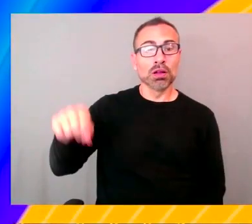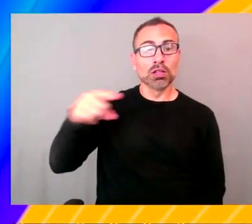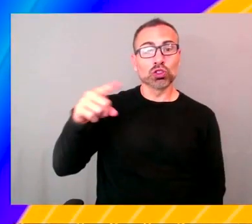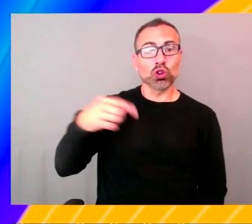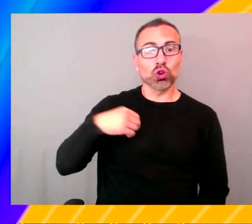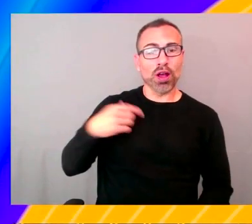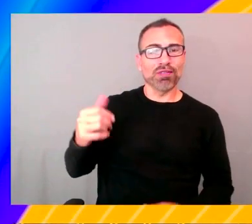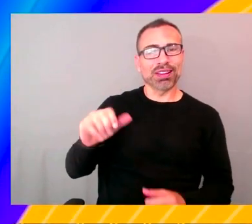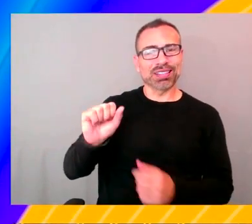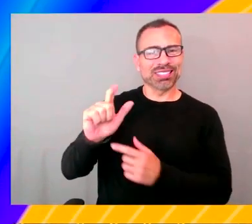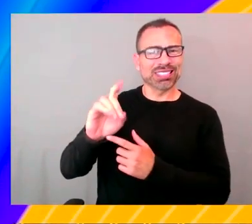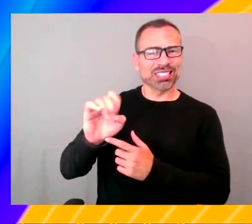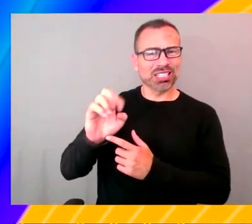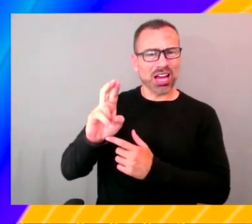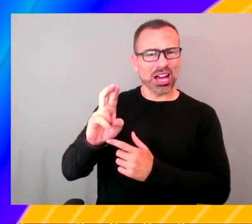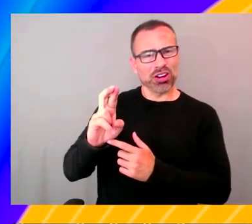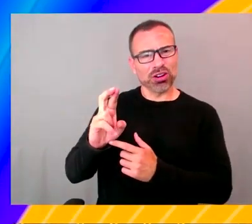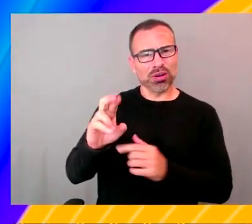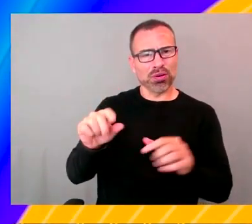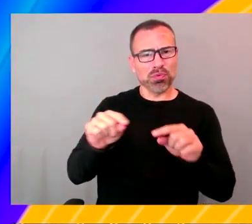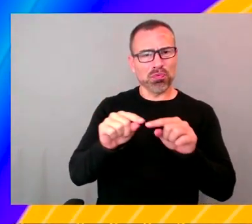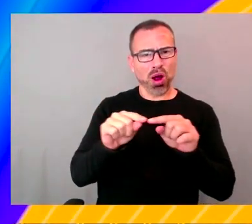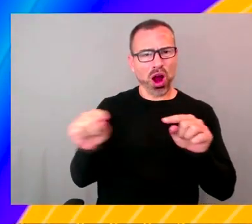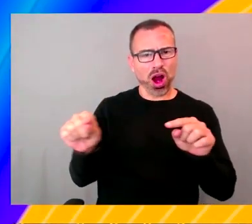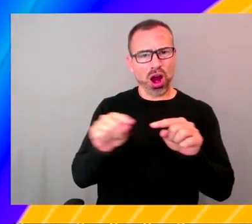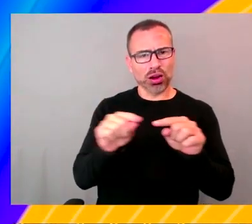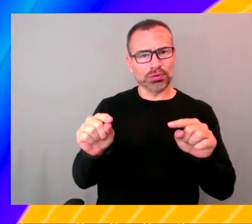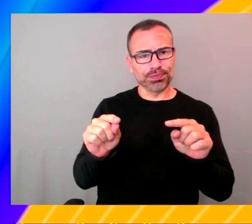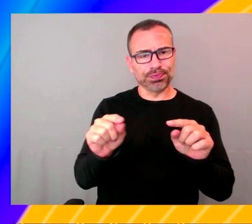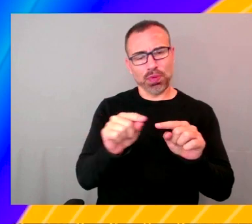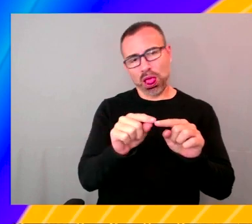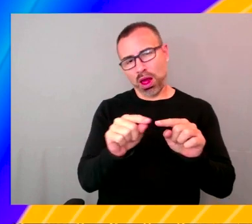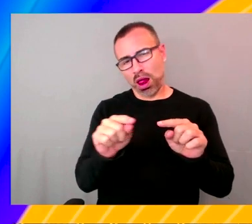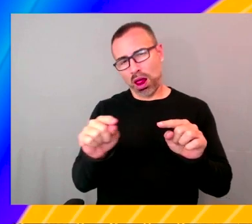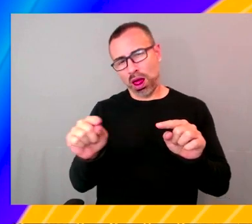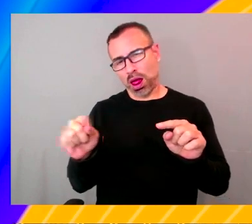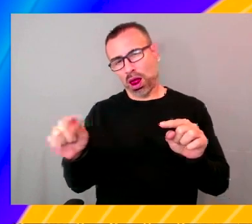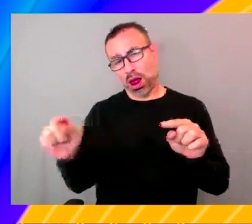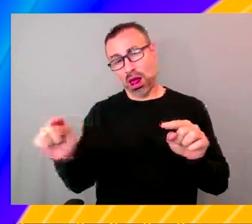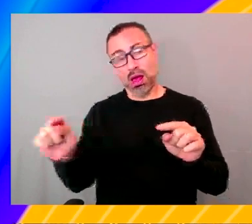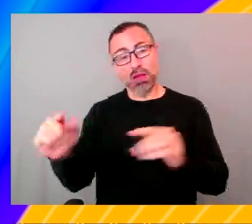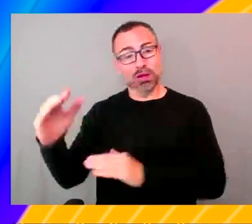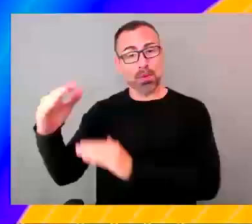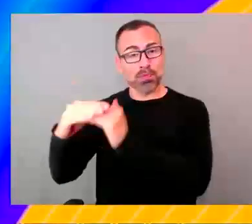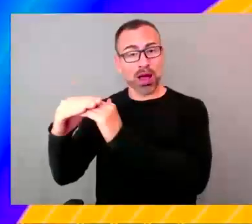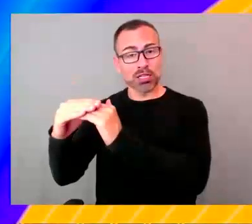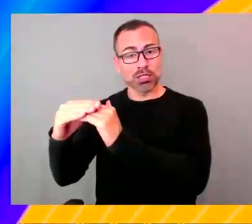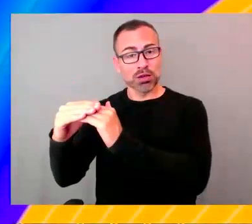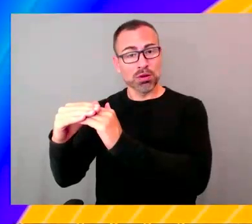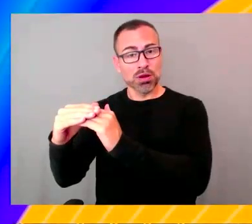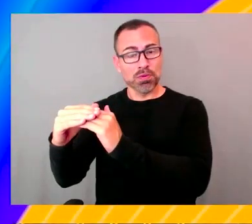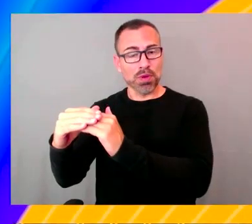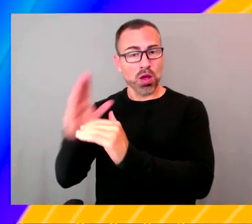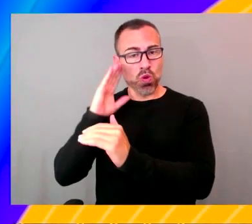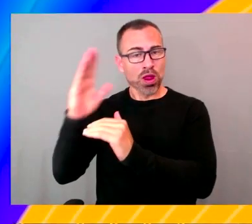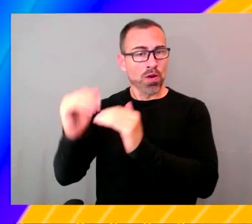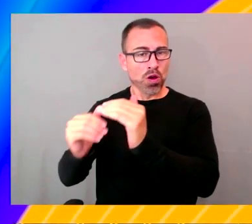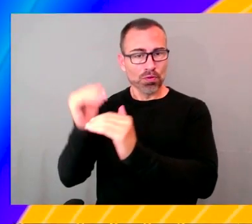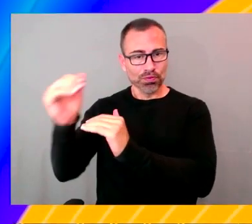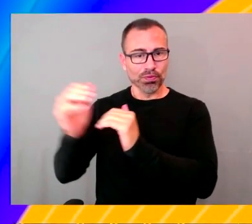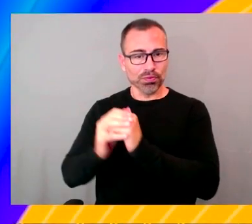right? And your scaling policy is going to dynamically set that desired capacity for you, right? Makes total